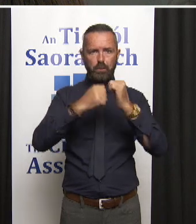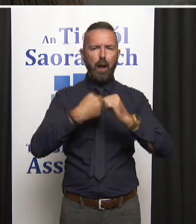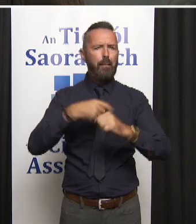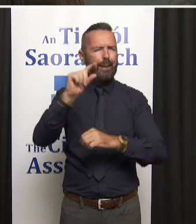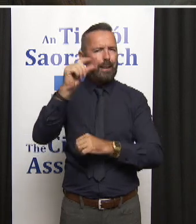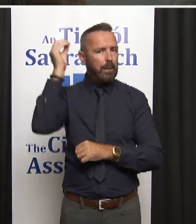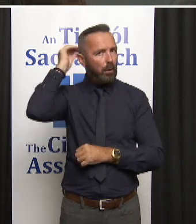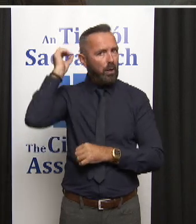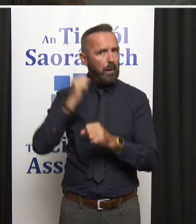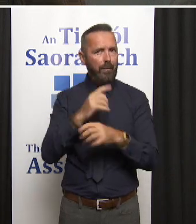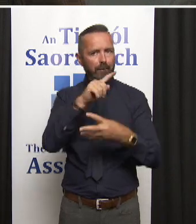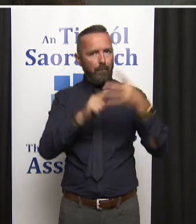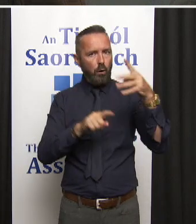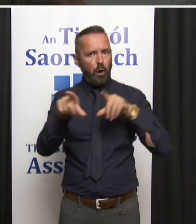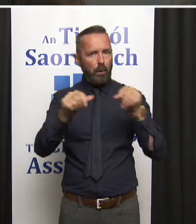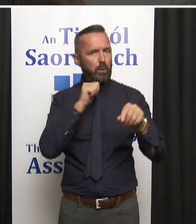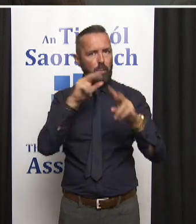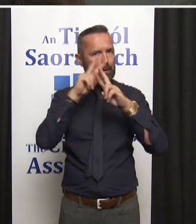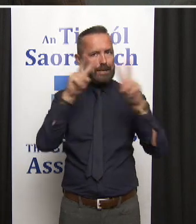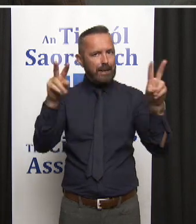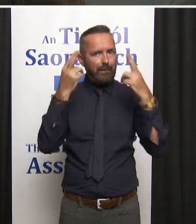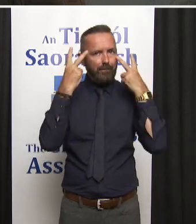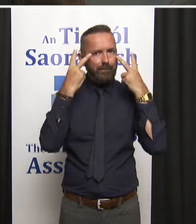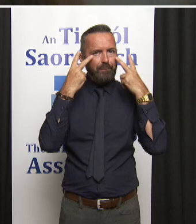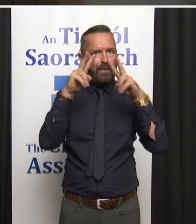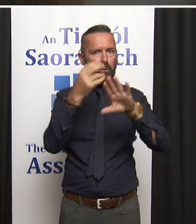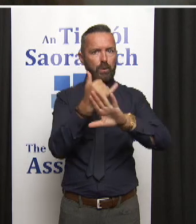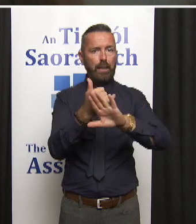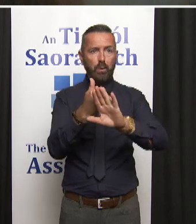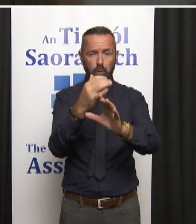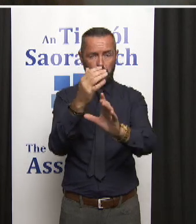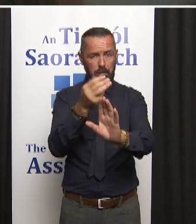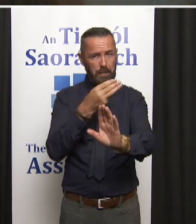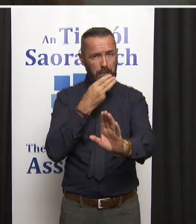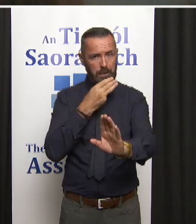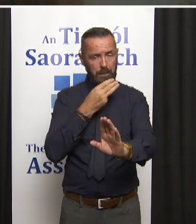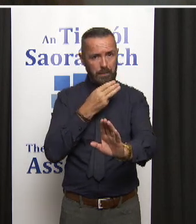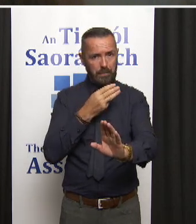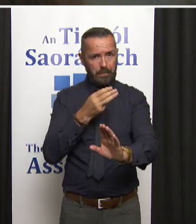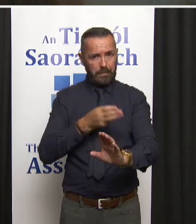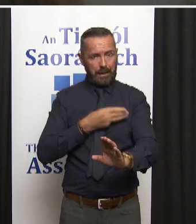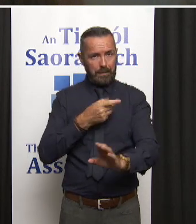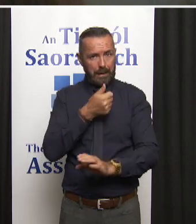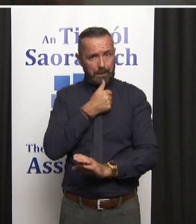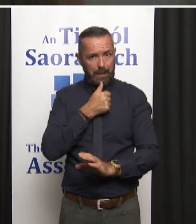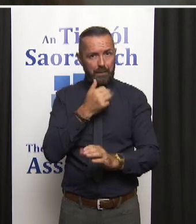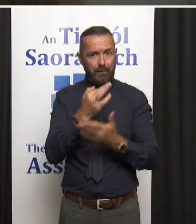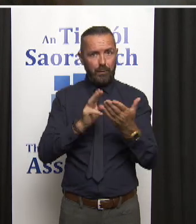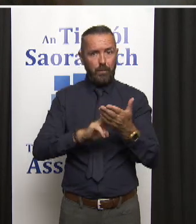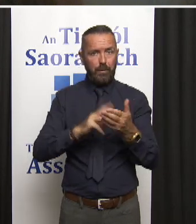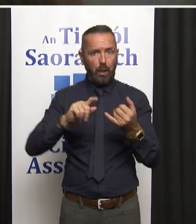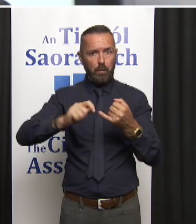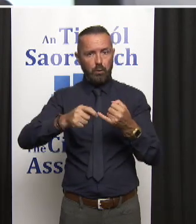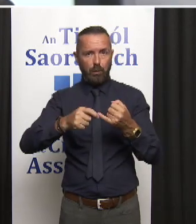of the four options that you actually haven't seen the visual representation yet, so please bear with me. I'll try and keep it an overview as best I